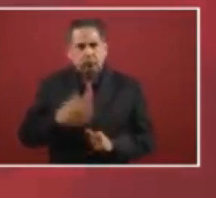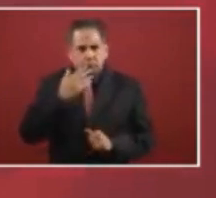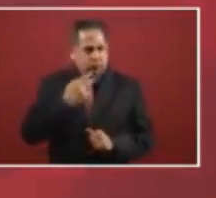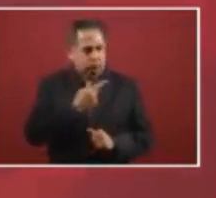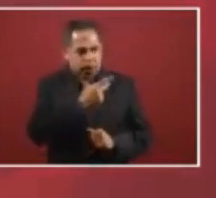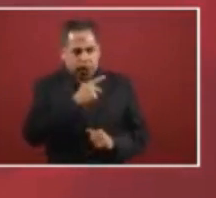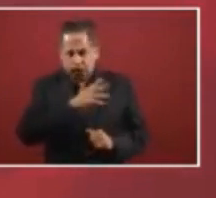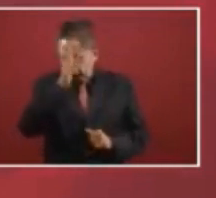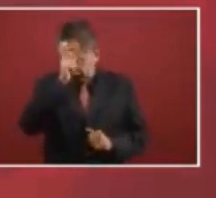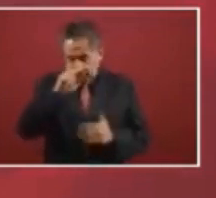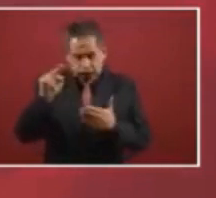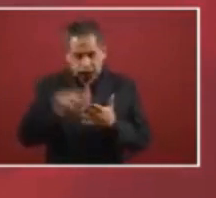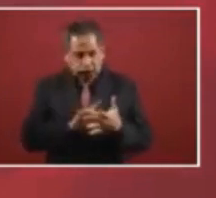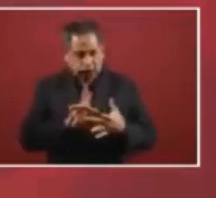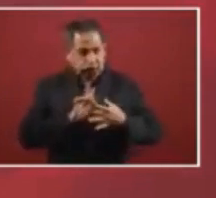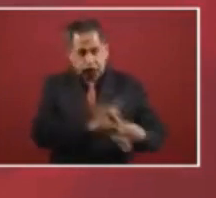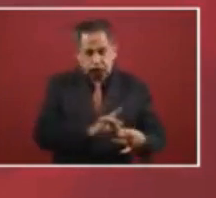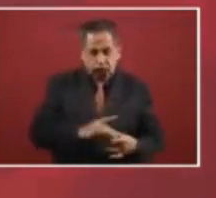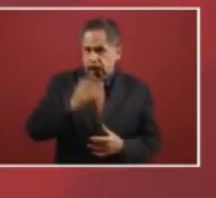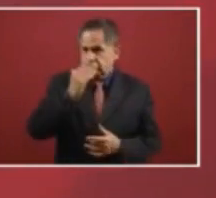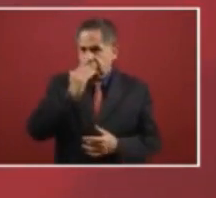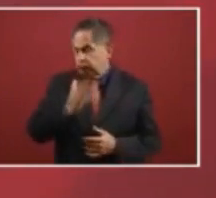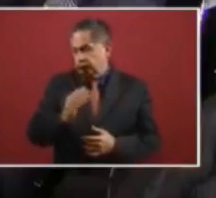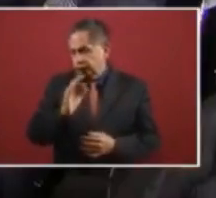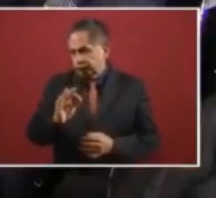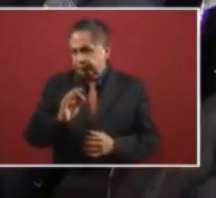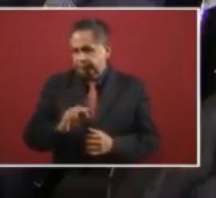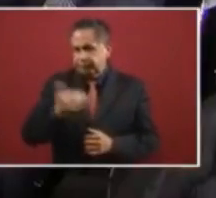And in reality, it was a great agreement.